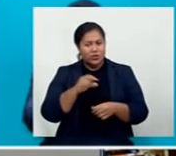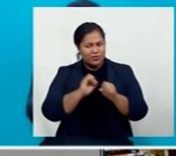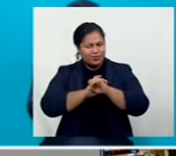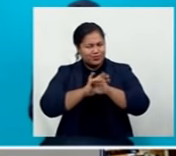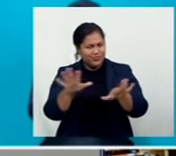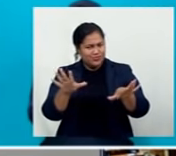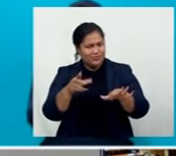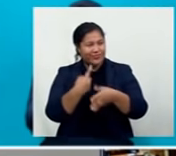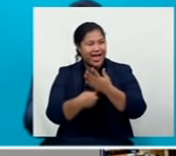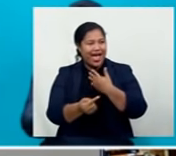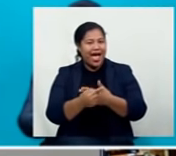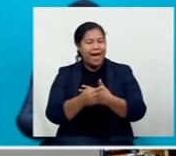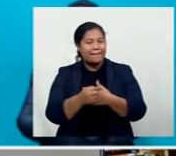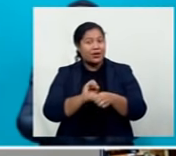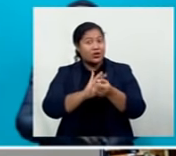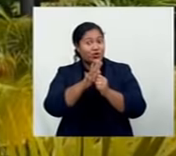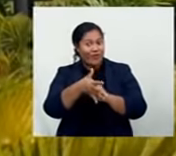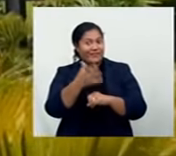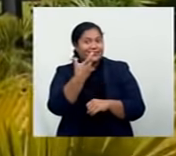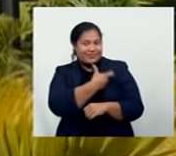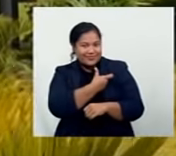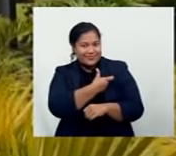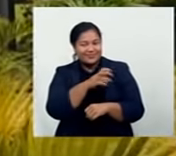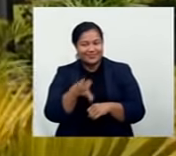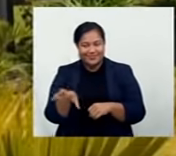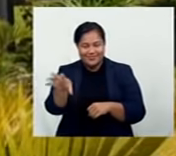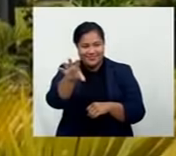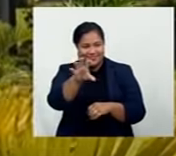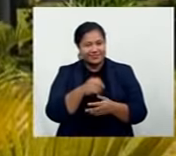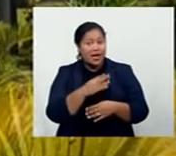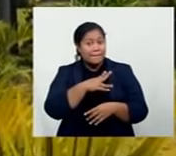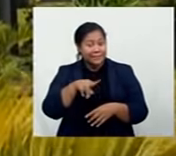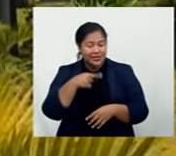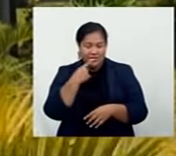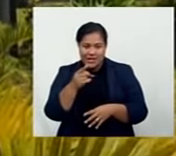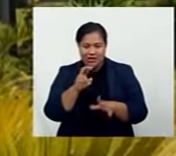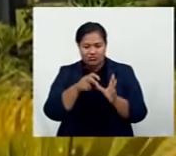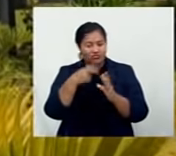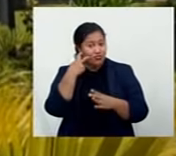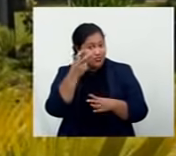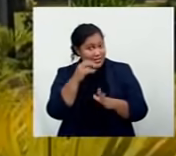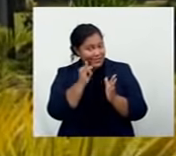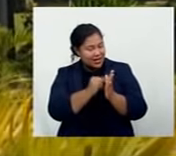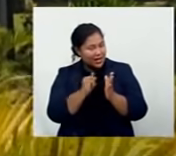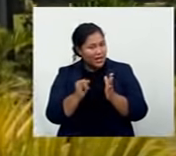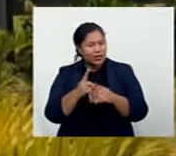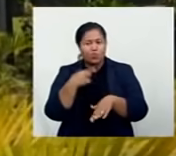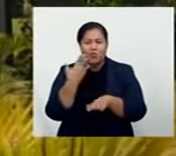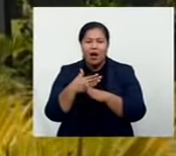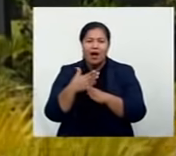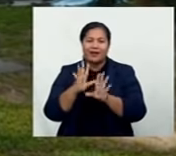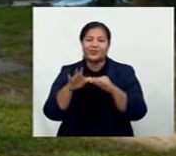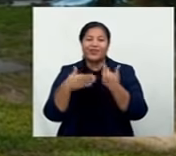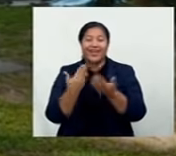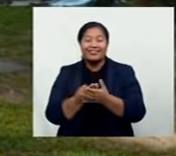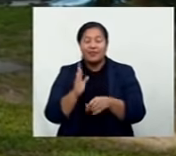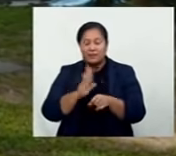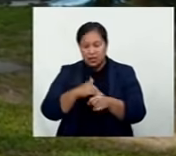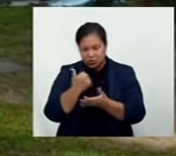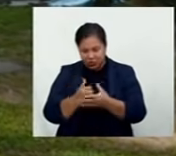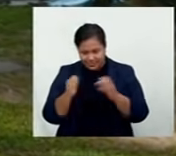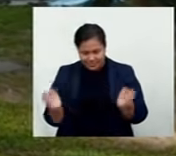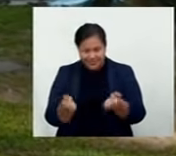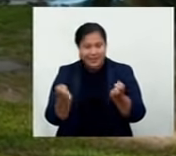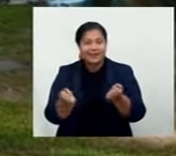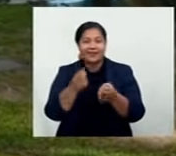distribution of the COVID-19 vaccine. The minister adds the tourism industry has been working together to encourage